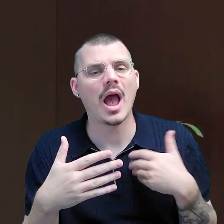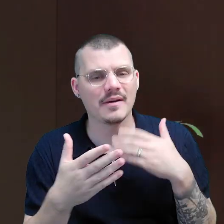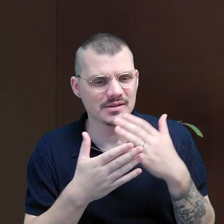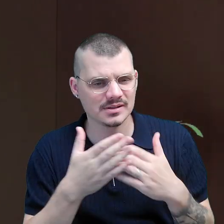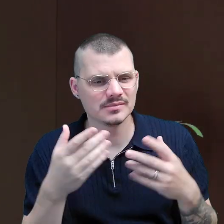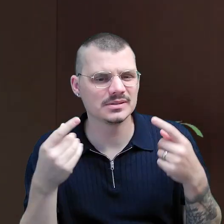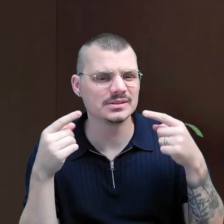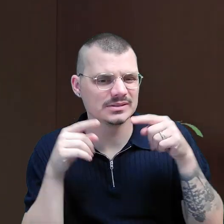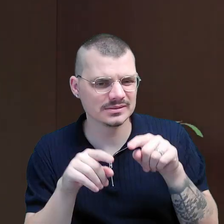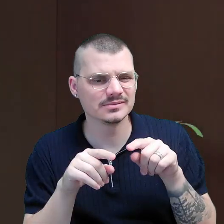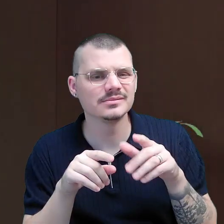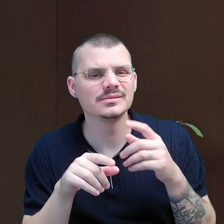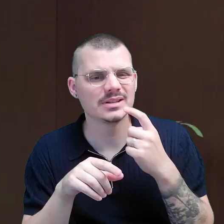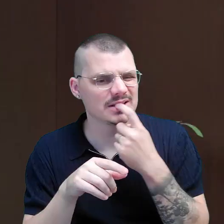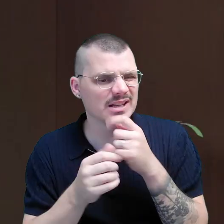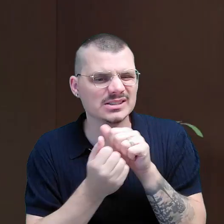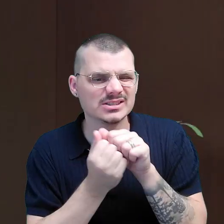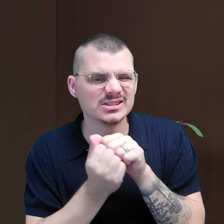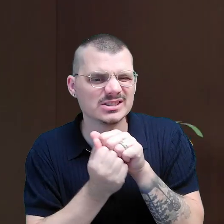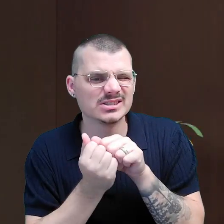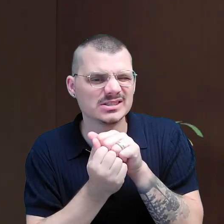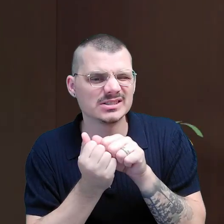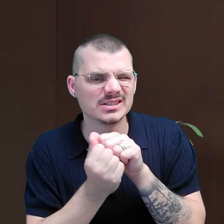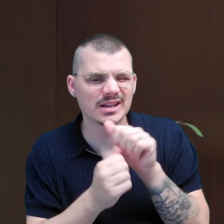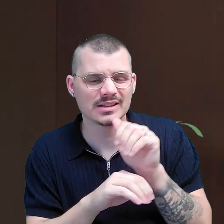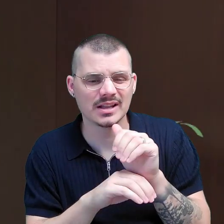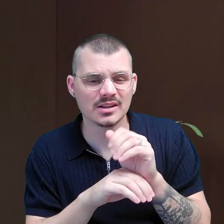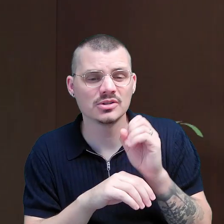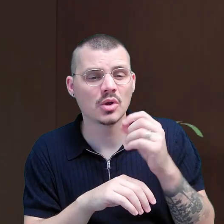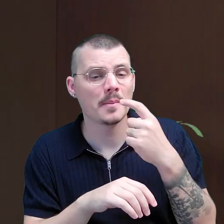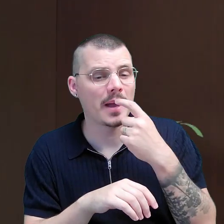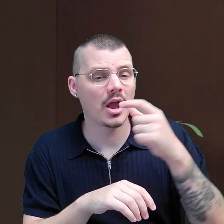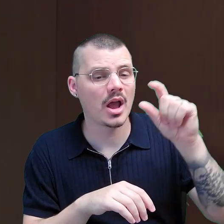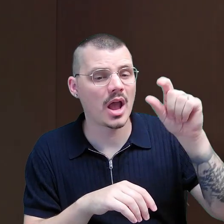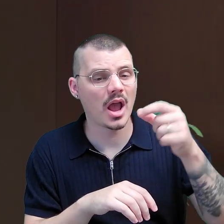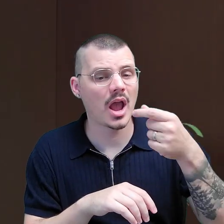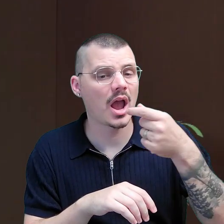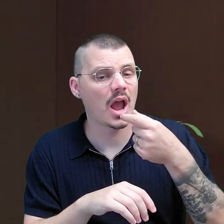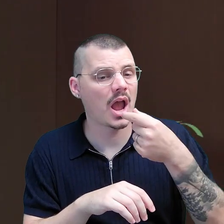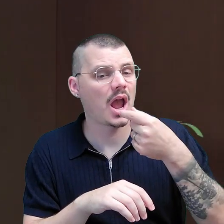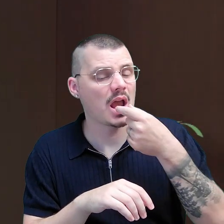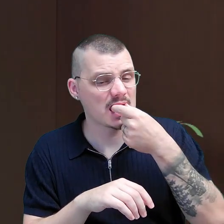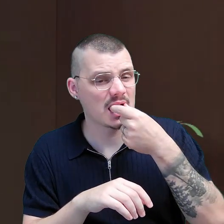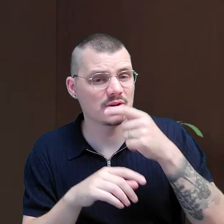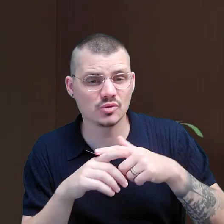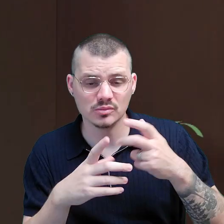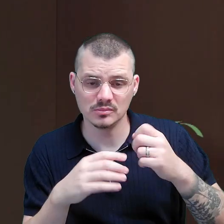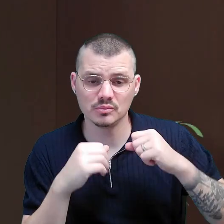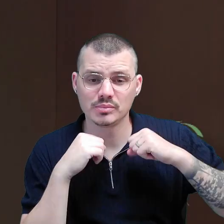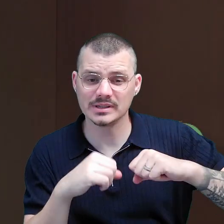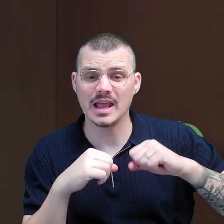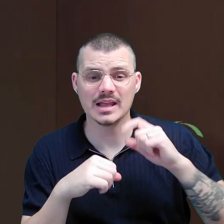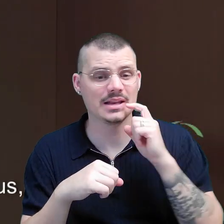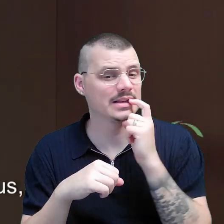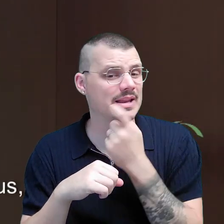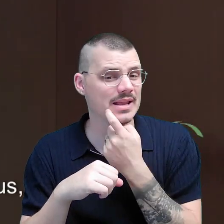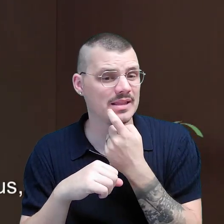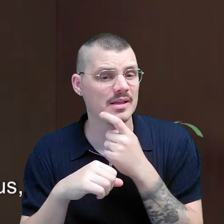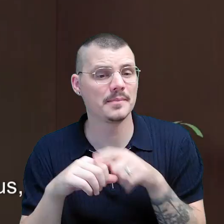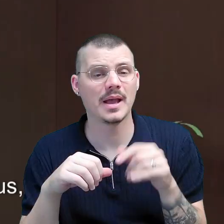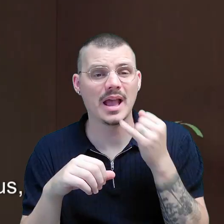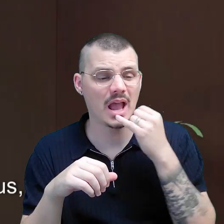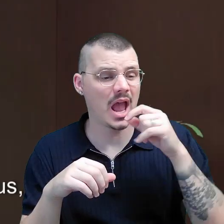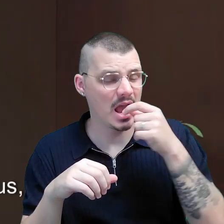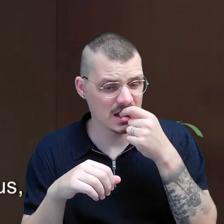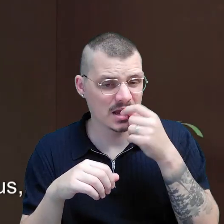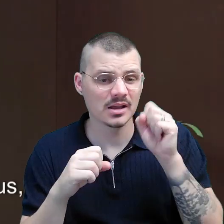accompanying grinding of their teeth at night. And so the mouthpiece can be helpful to protect the teeth, but if it